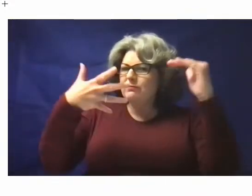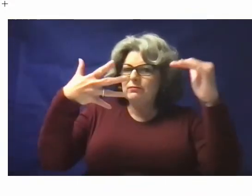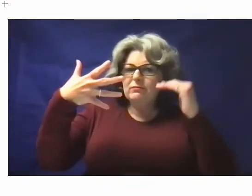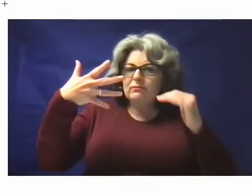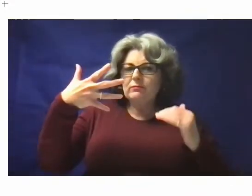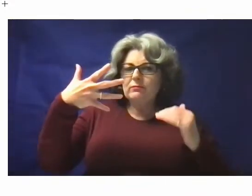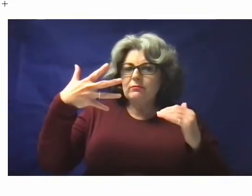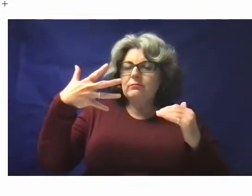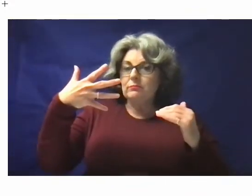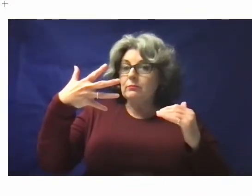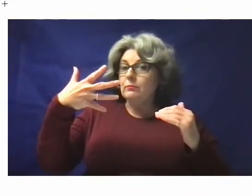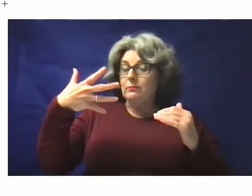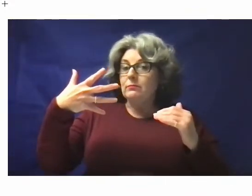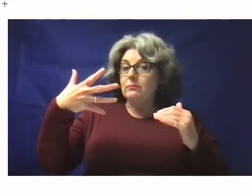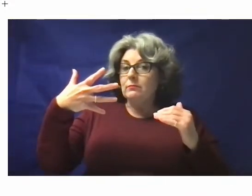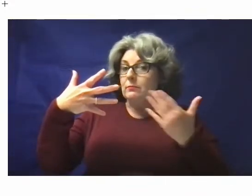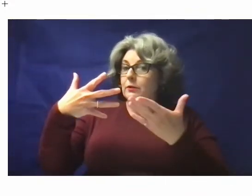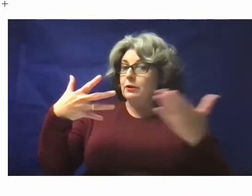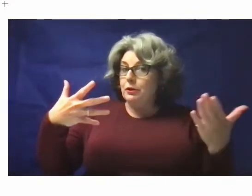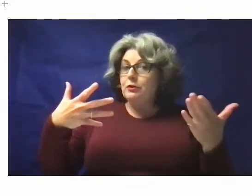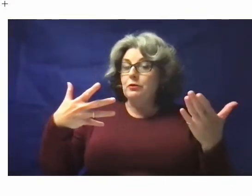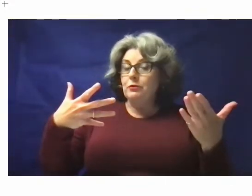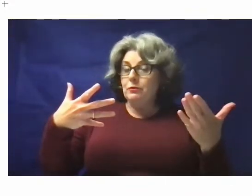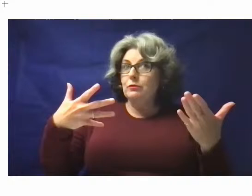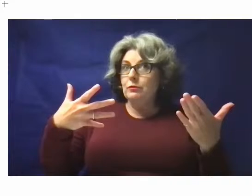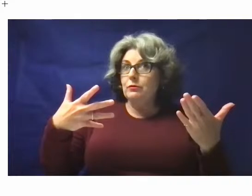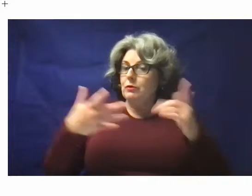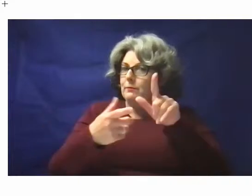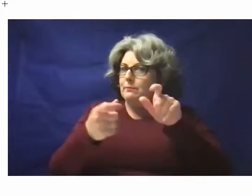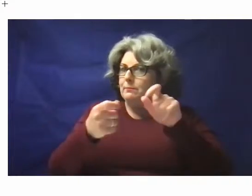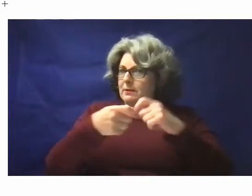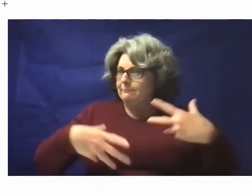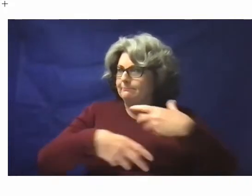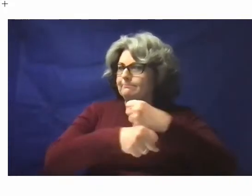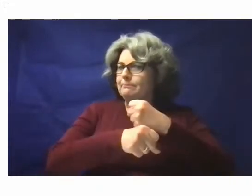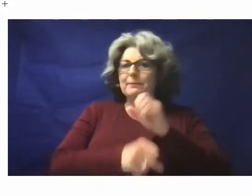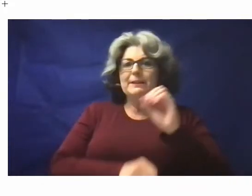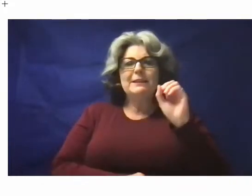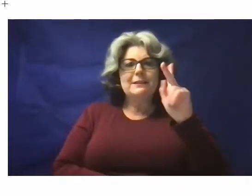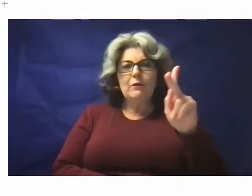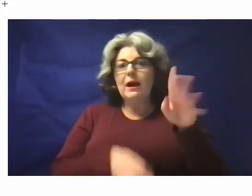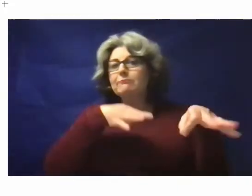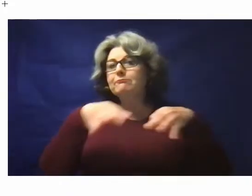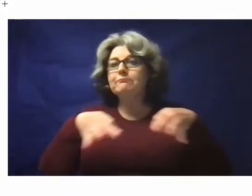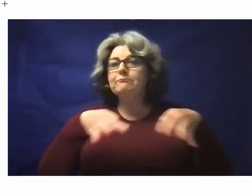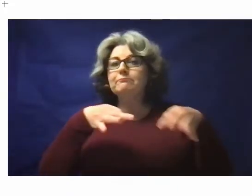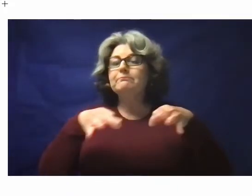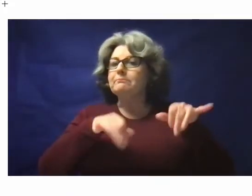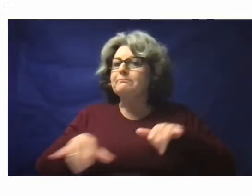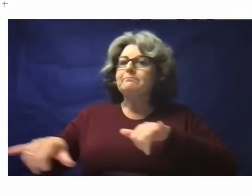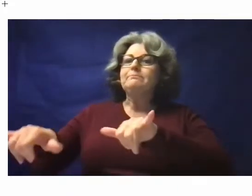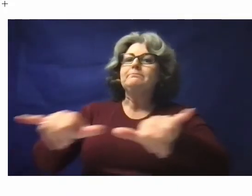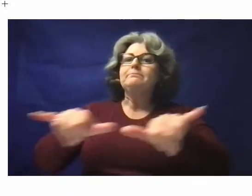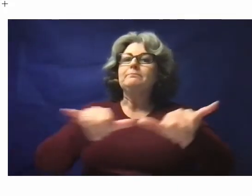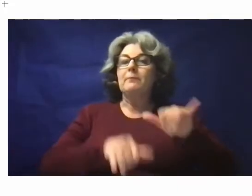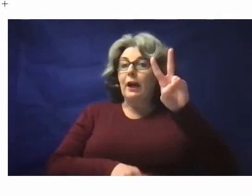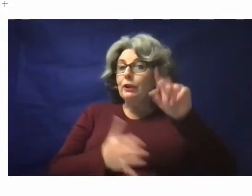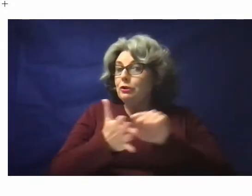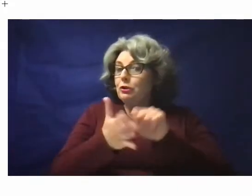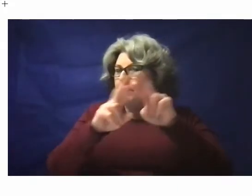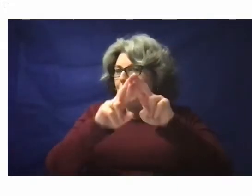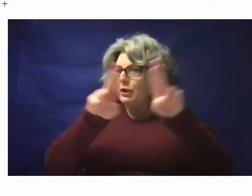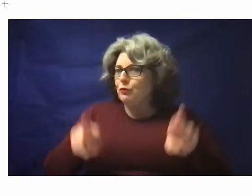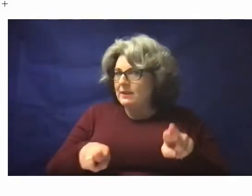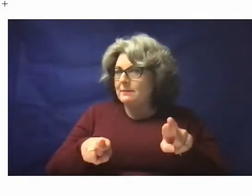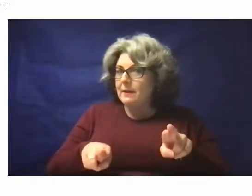certainly be succinct and concise, but it is okay to go over the industry standard of a 2-page resume and a